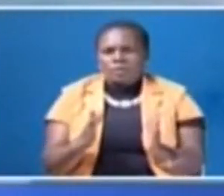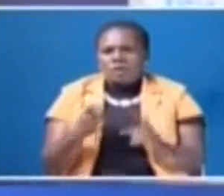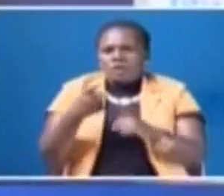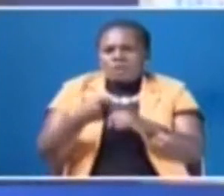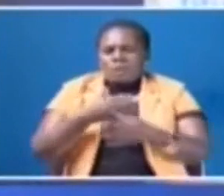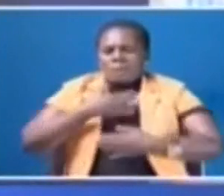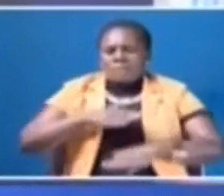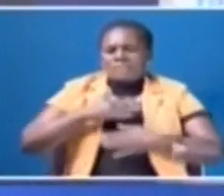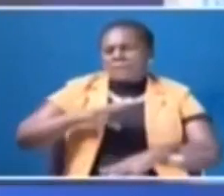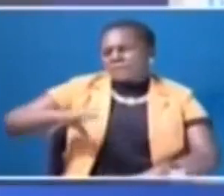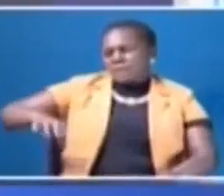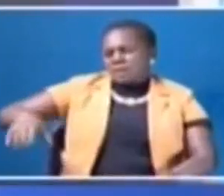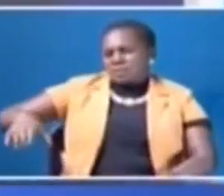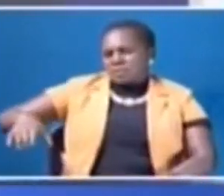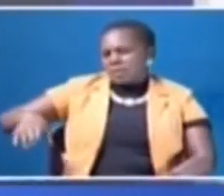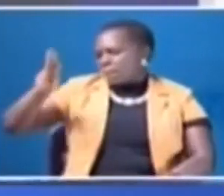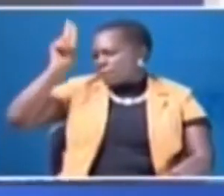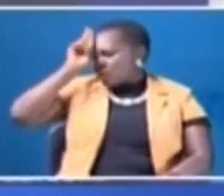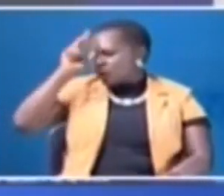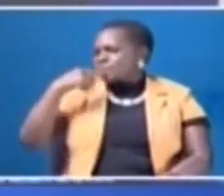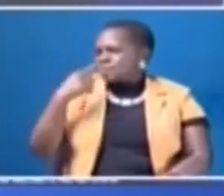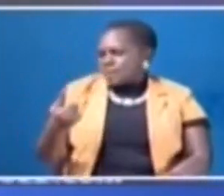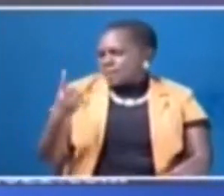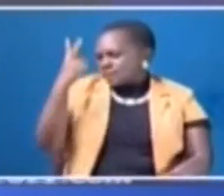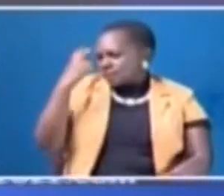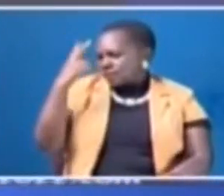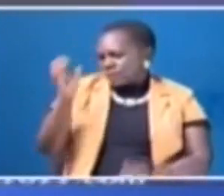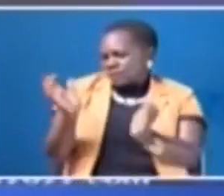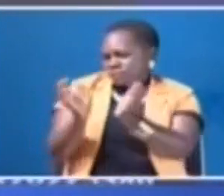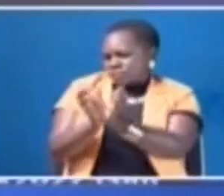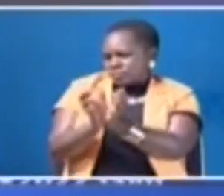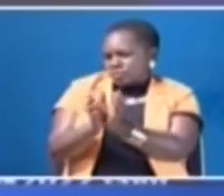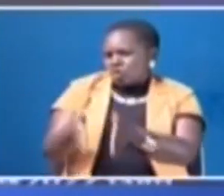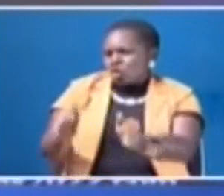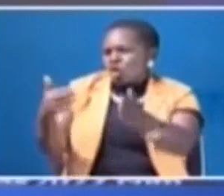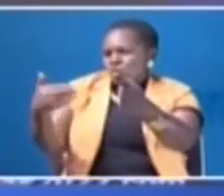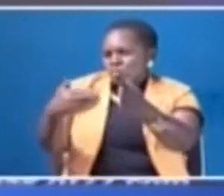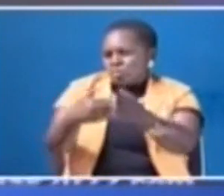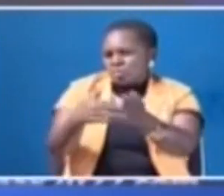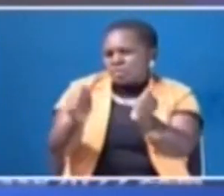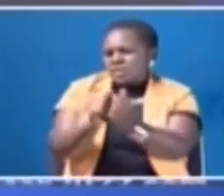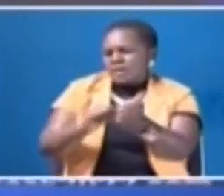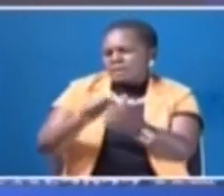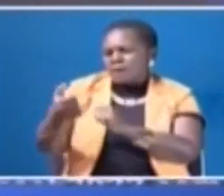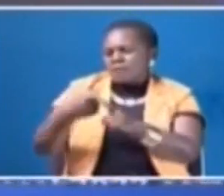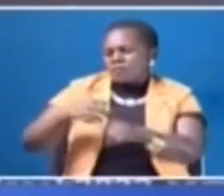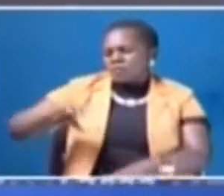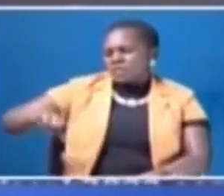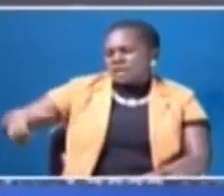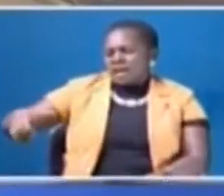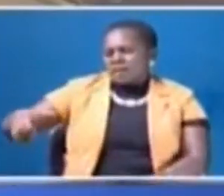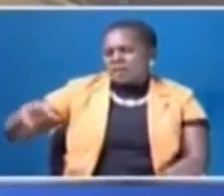from Marsabit County. According to police, the suspect was arrested at a roadblock 10 kilometers from Marsabit town along